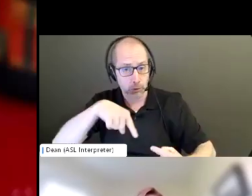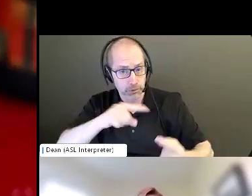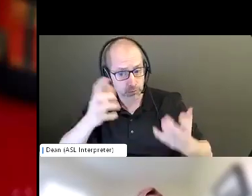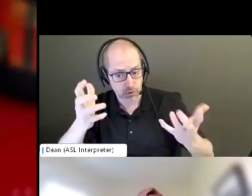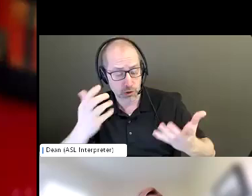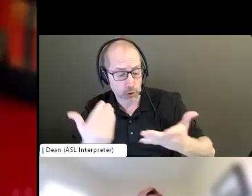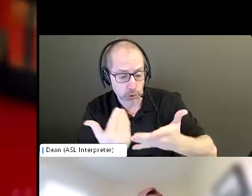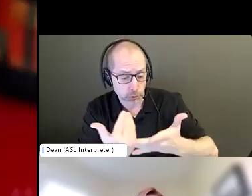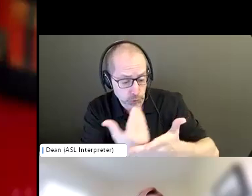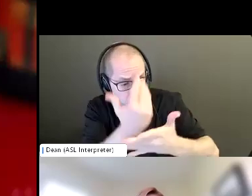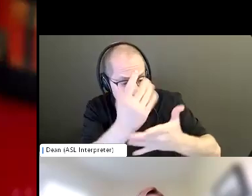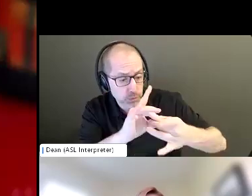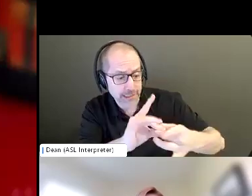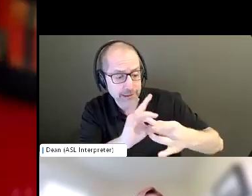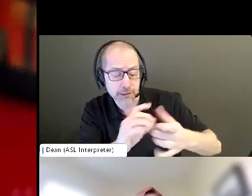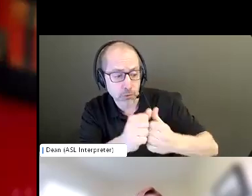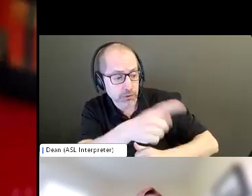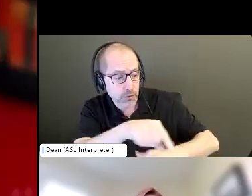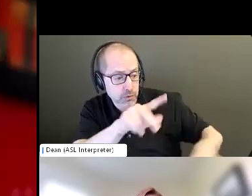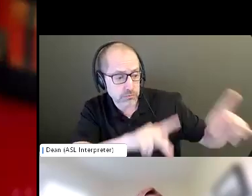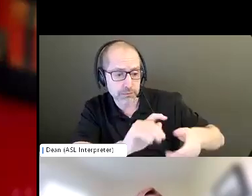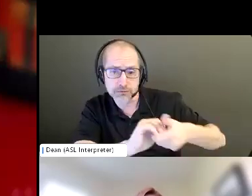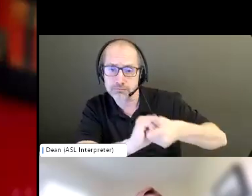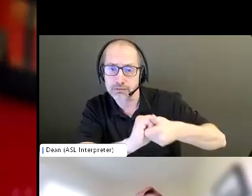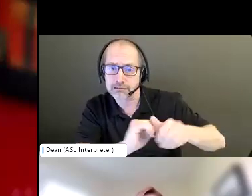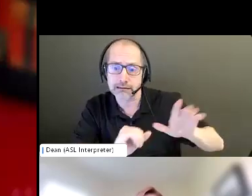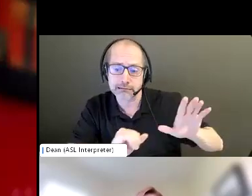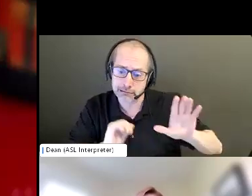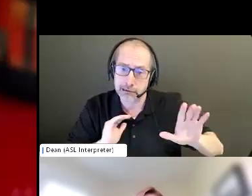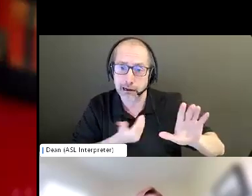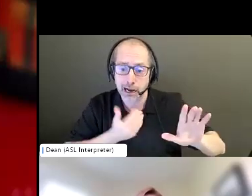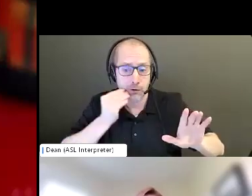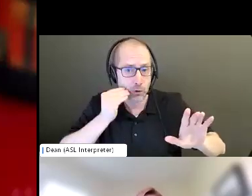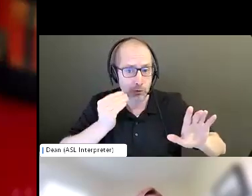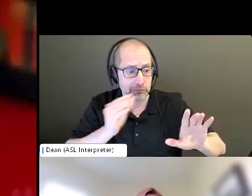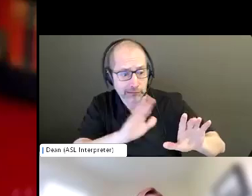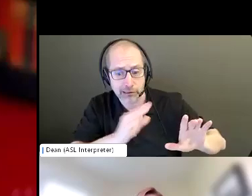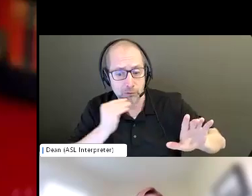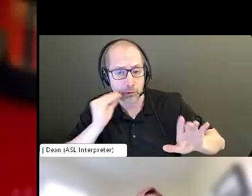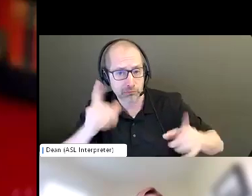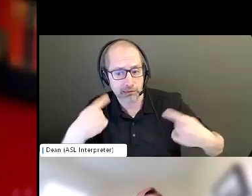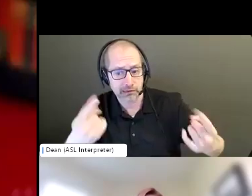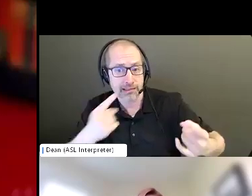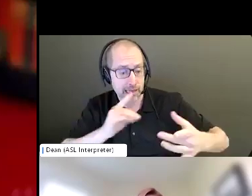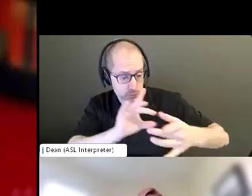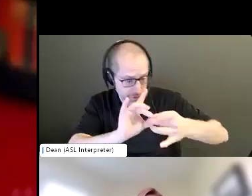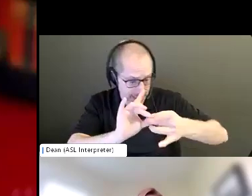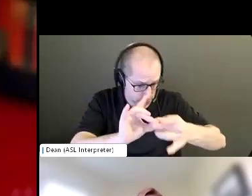this land that remains their home to this day. May this relationship be one of peace and